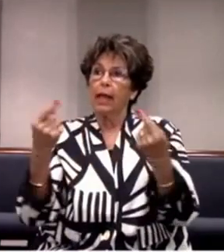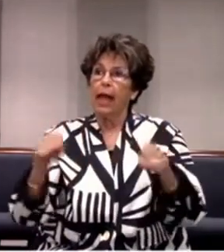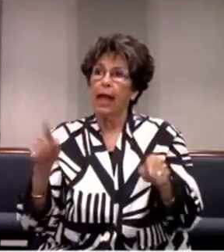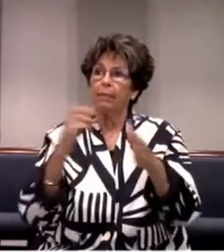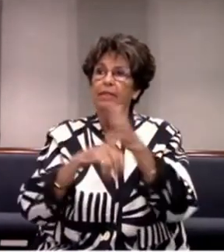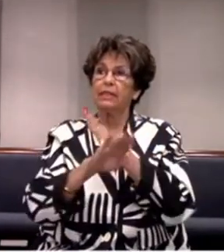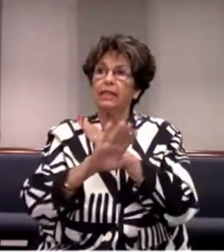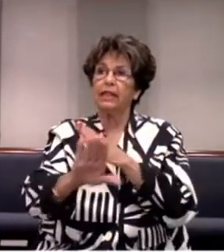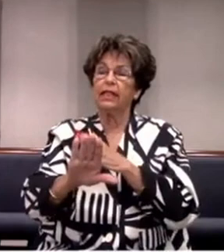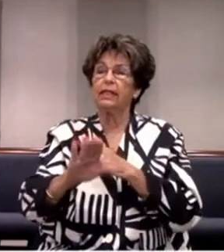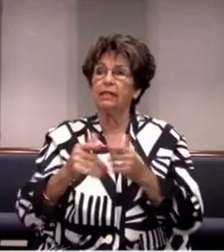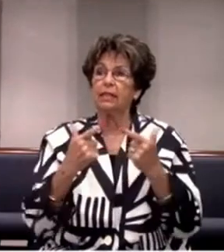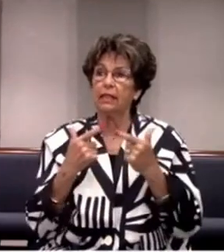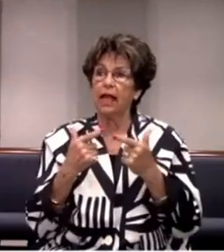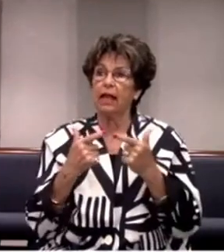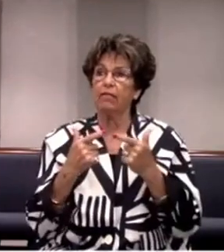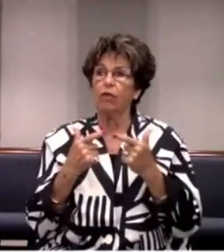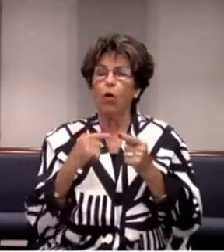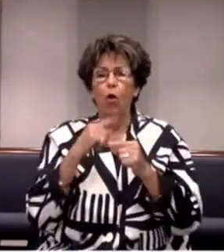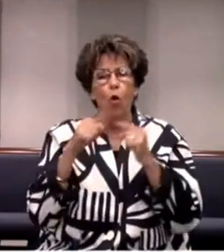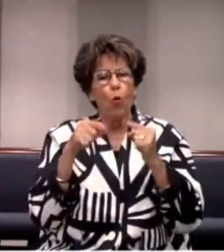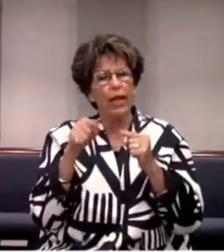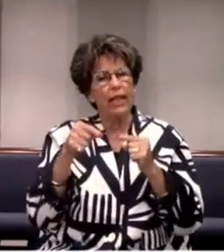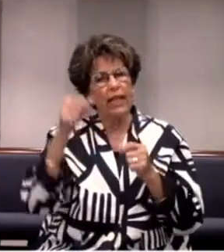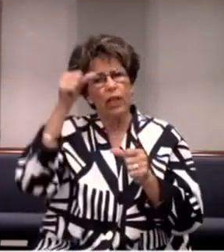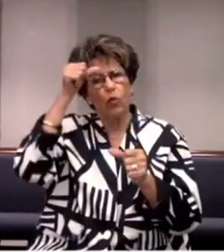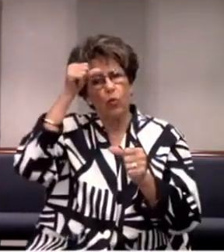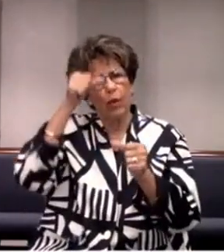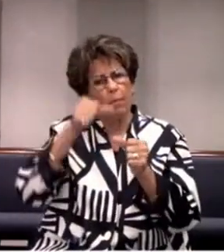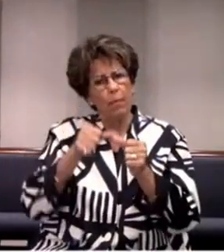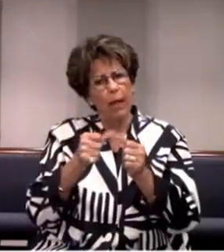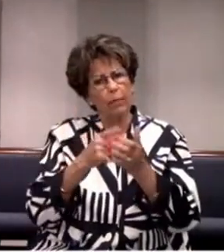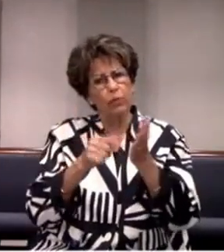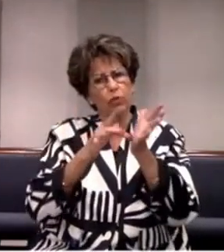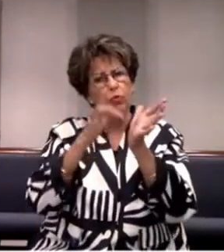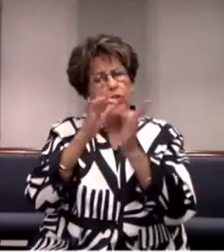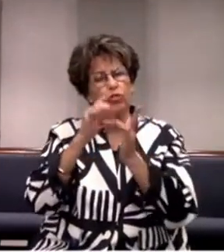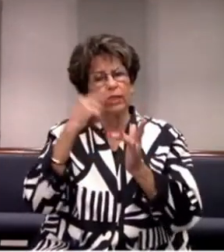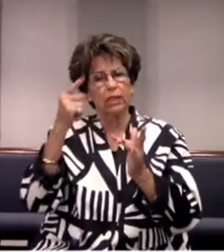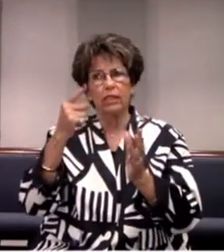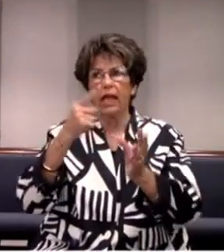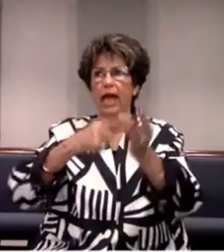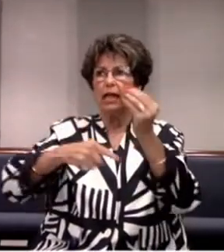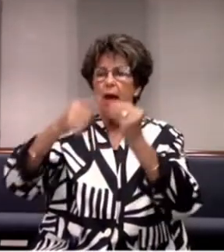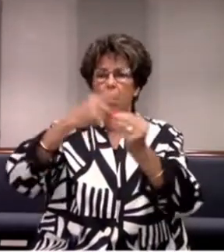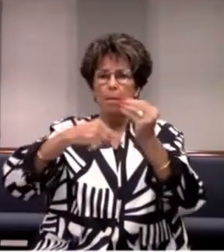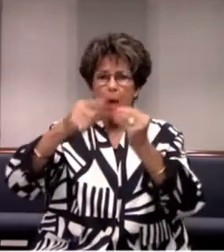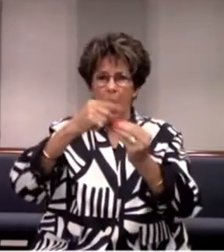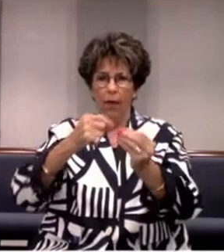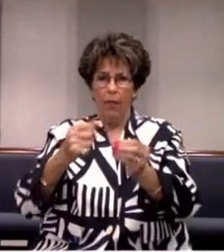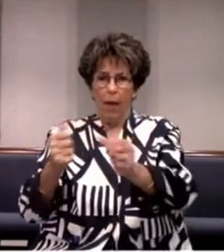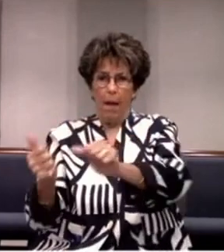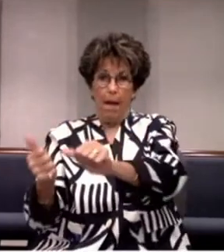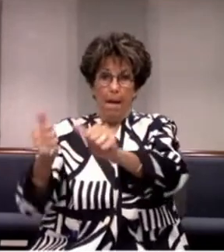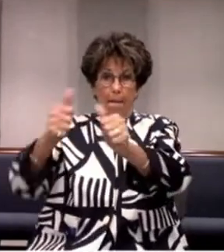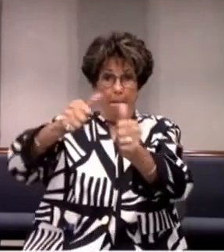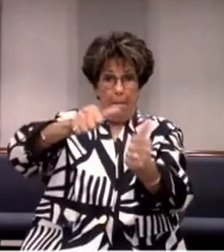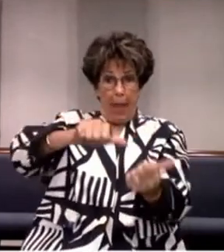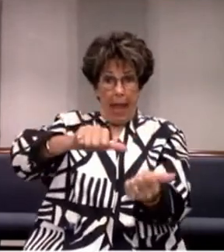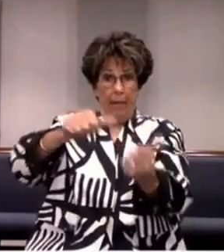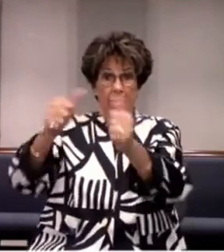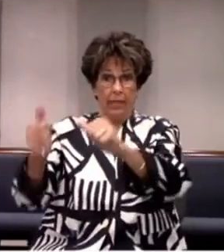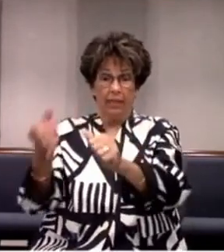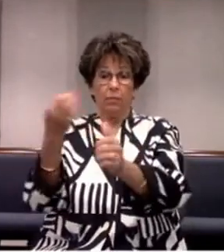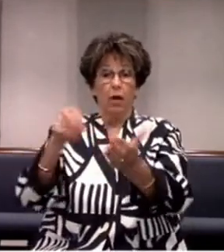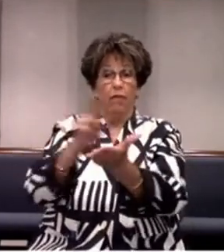he remembers what Jesus says about this baptism of the Holy